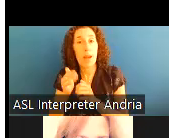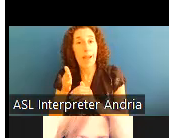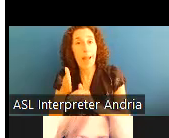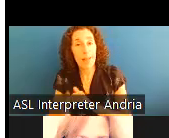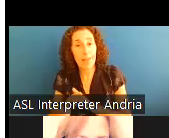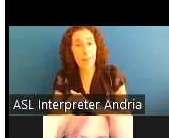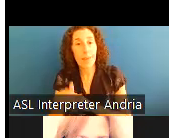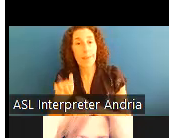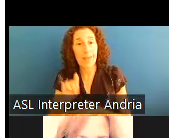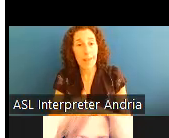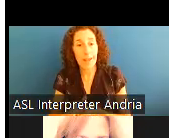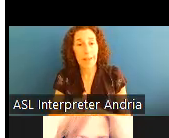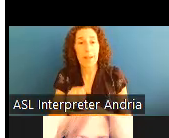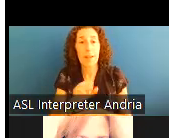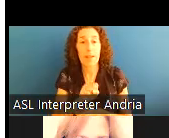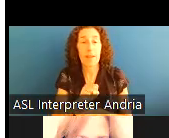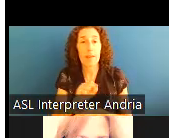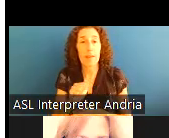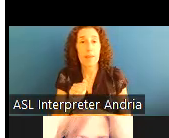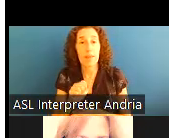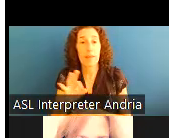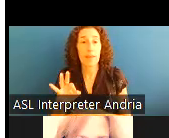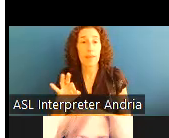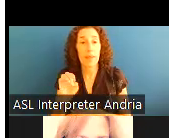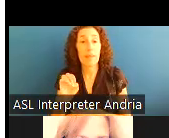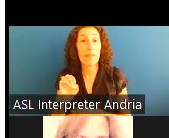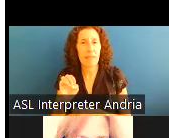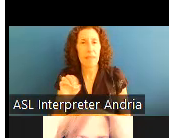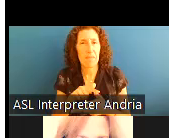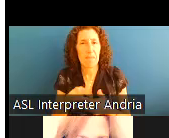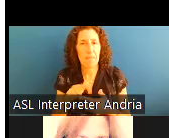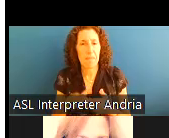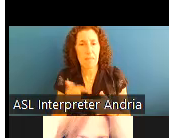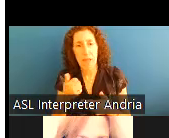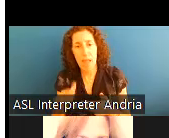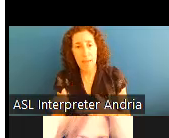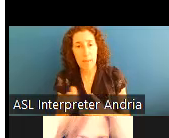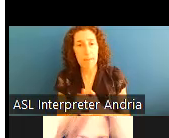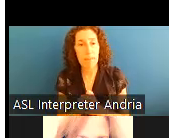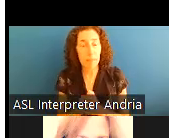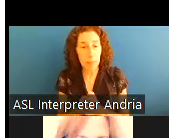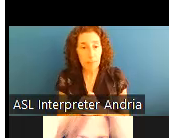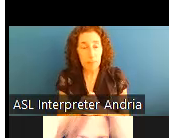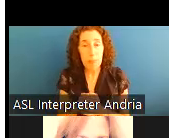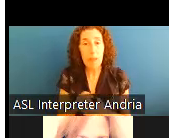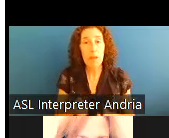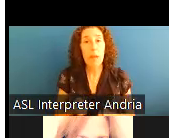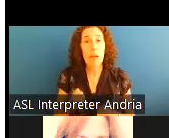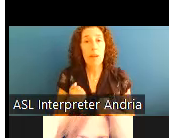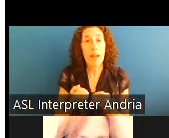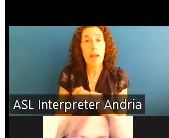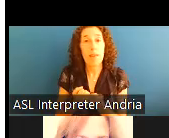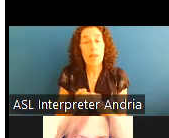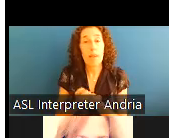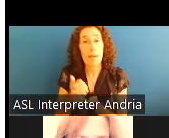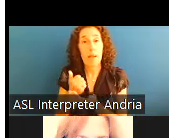can work to address acute concerns identified by the survivor and work through any questions about the exam process. They can